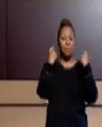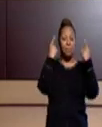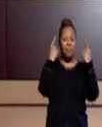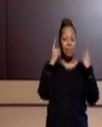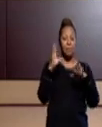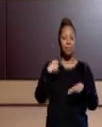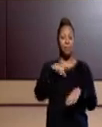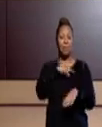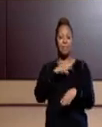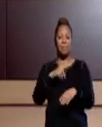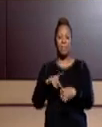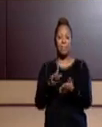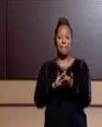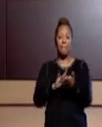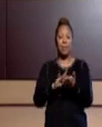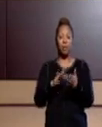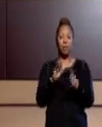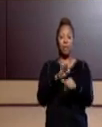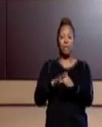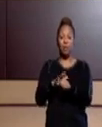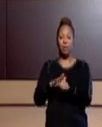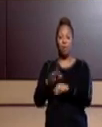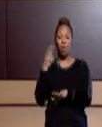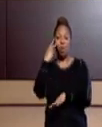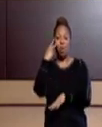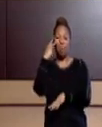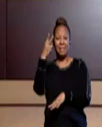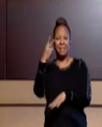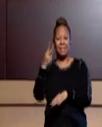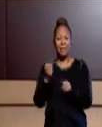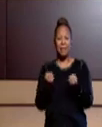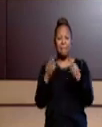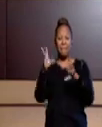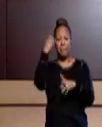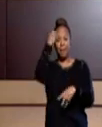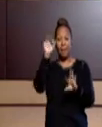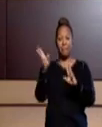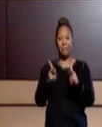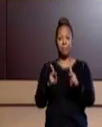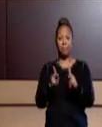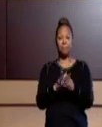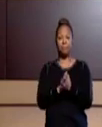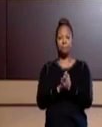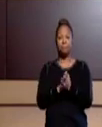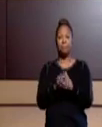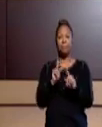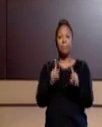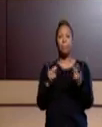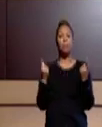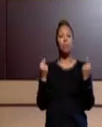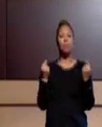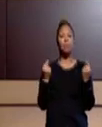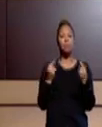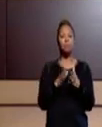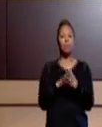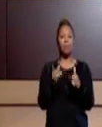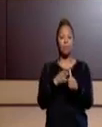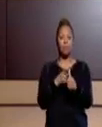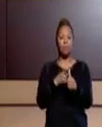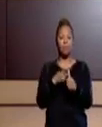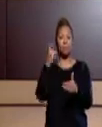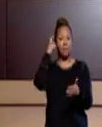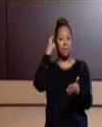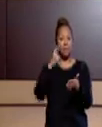those of us in the medical field as to why we're seeing high percentages of African Americans, but this is what we need to do. We have to first